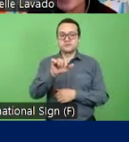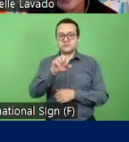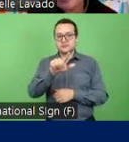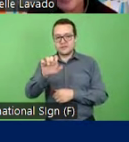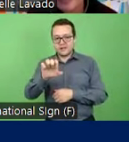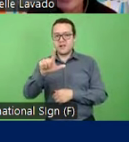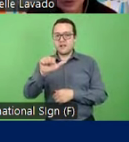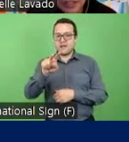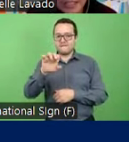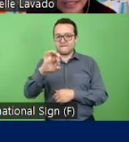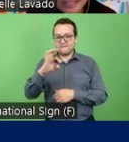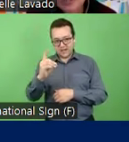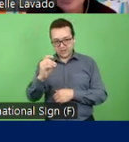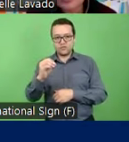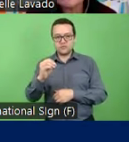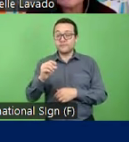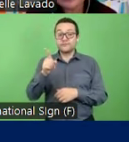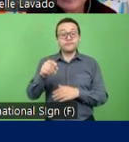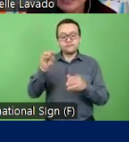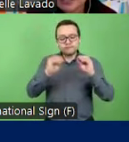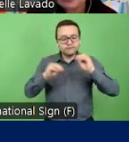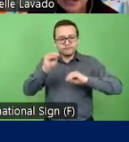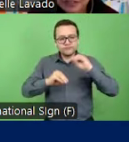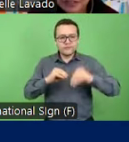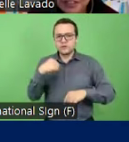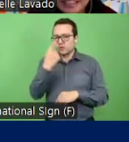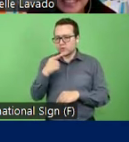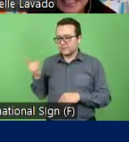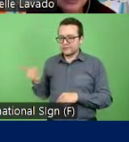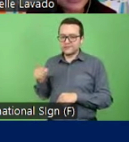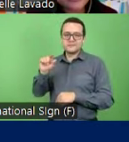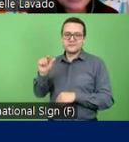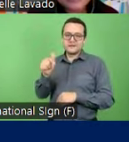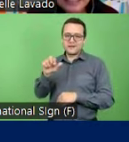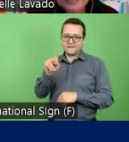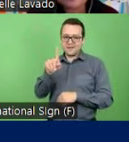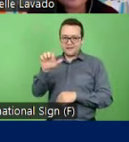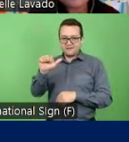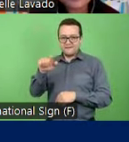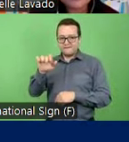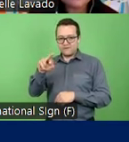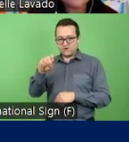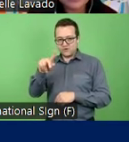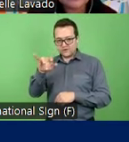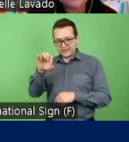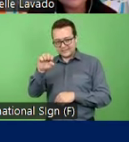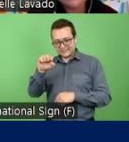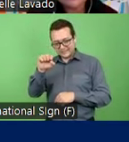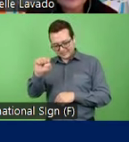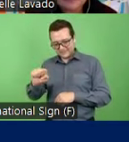developed with Gabriela Flores on addressing financial barriers and strengthening data for effective